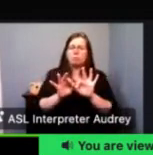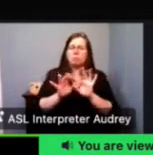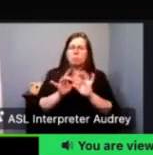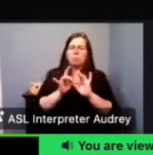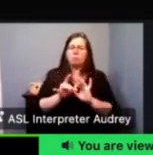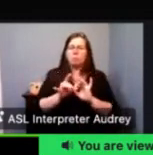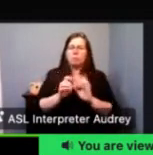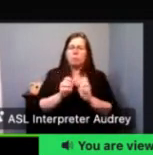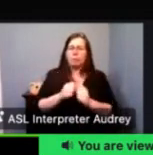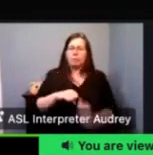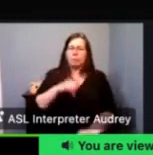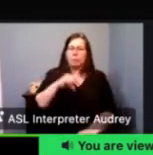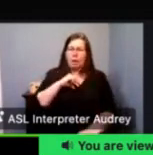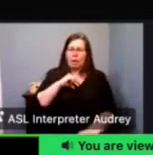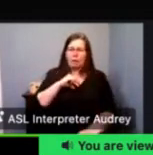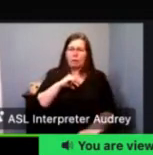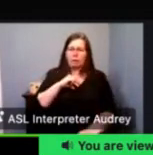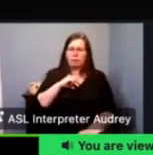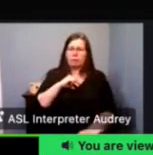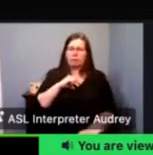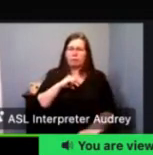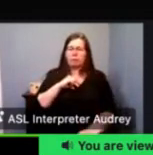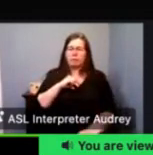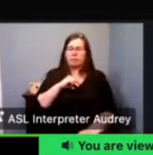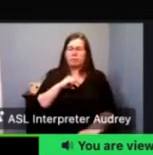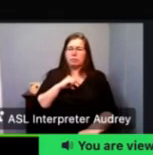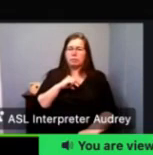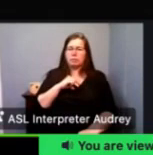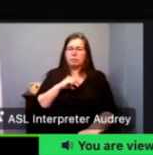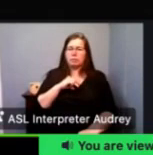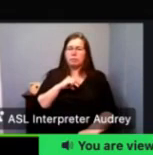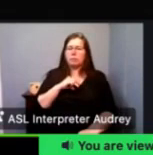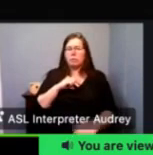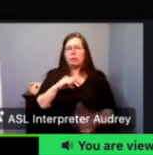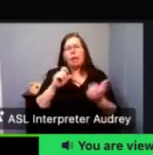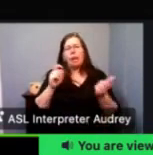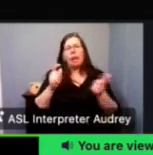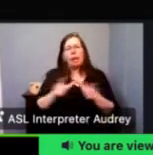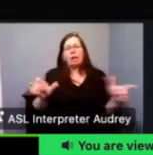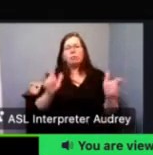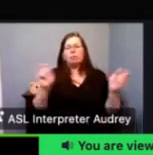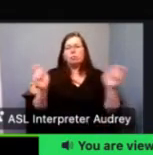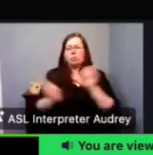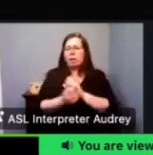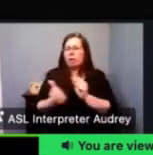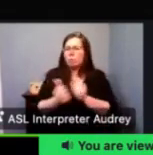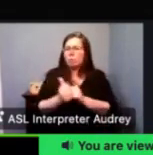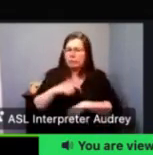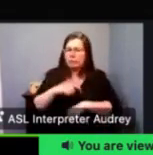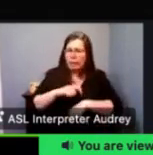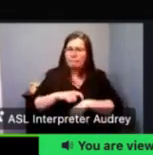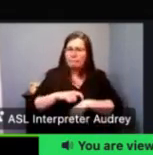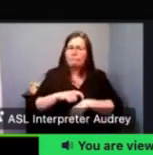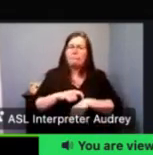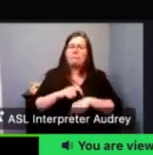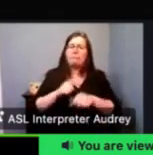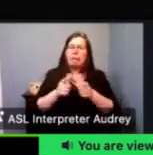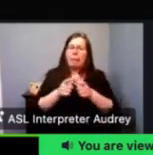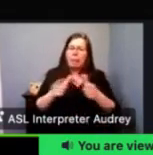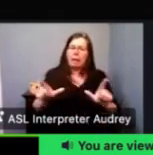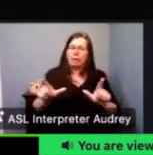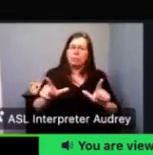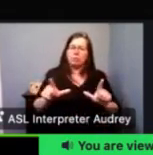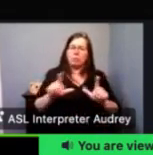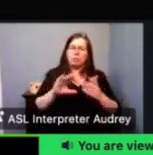movement, particularly how language changes over time and language that is adopted